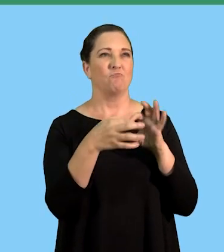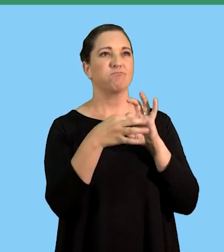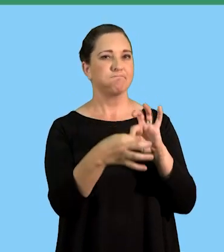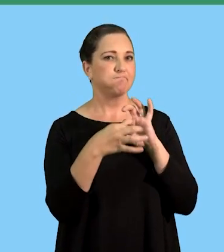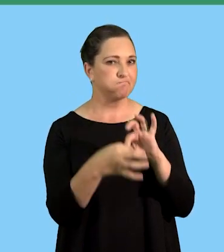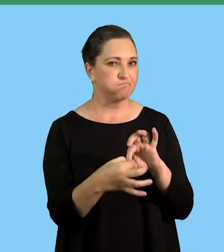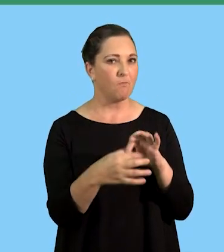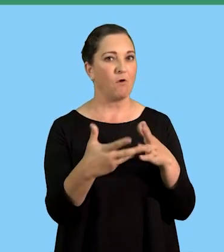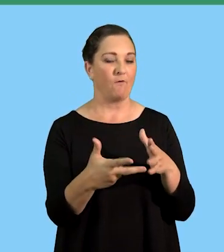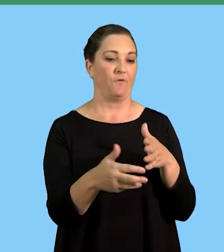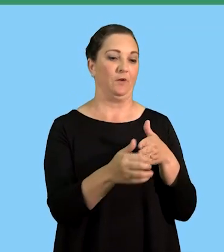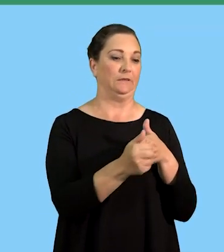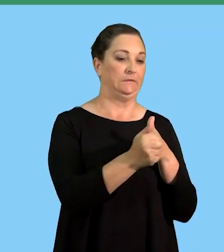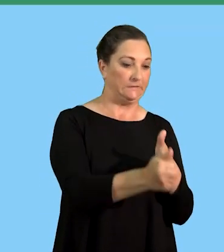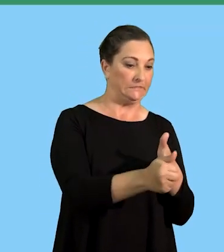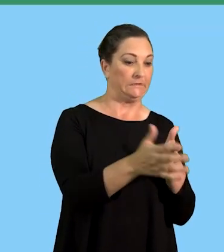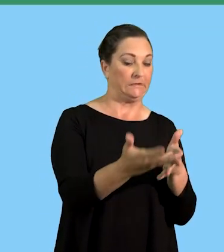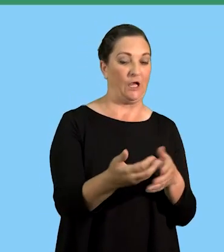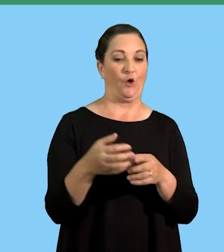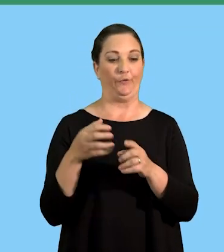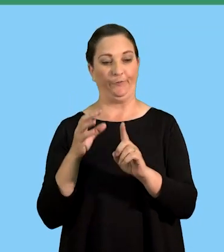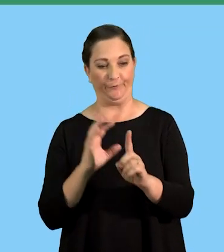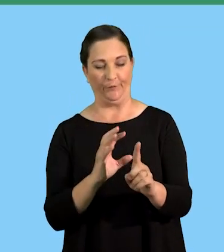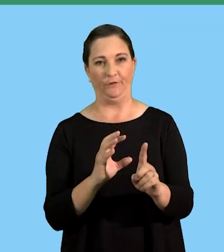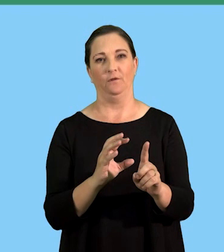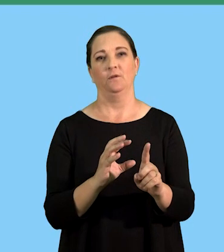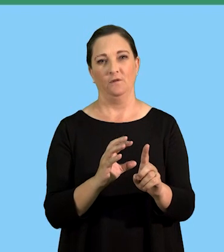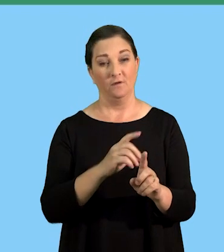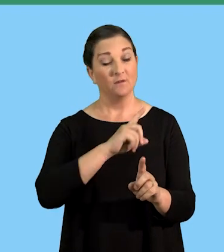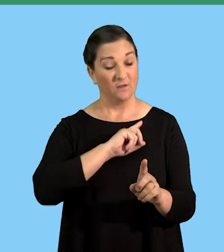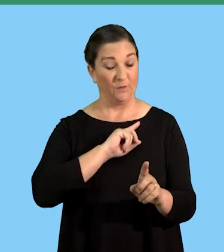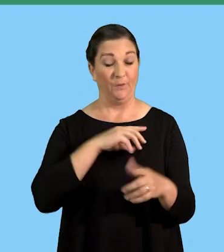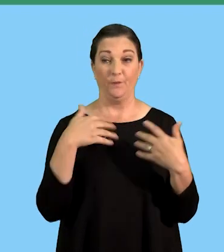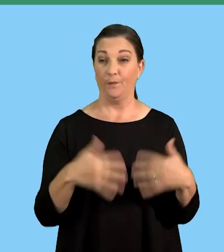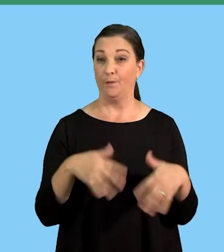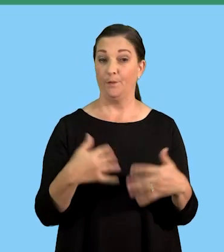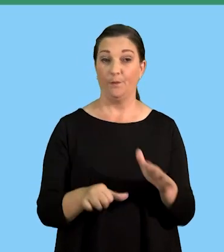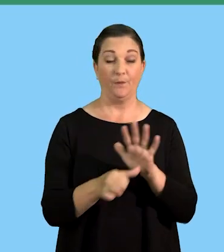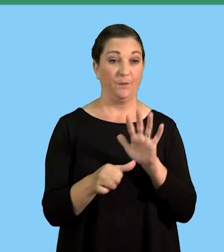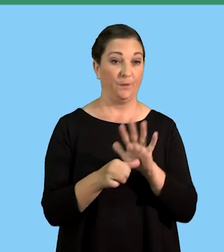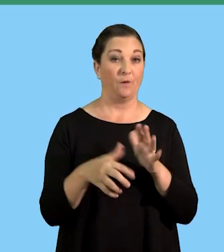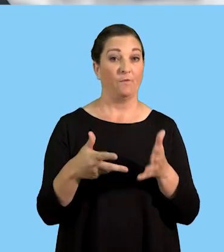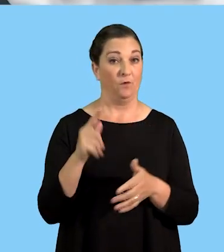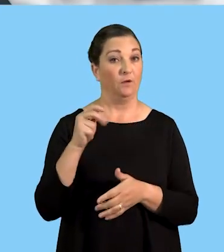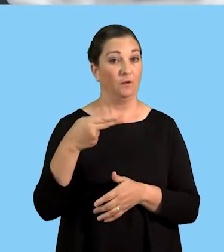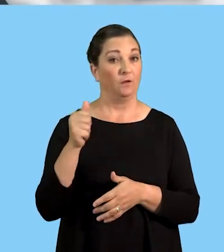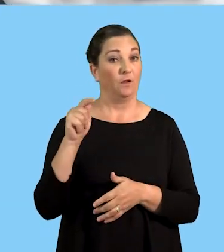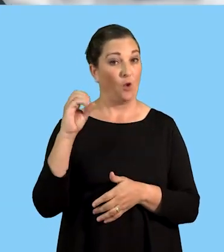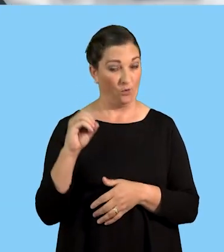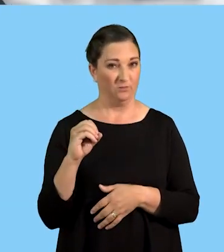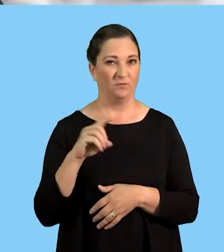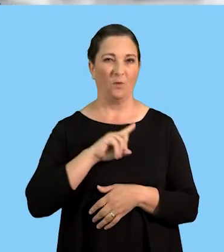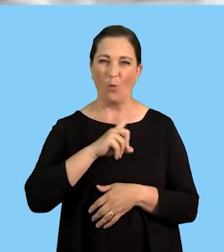would exist between the leader and the follower, which makes it very, very vital for TATO, because